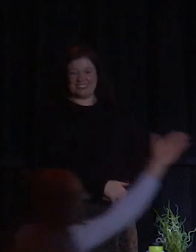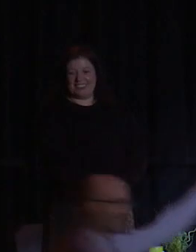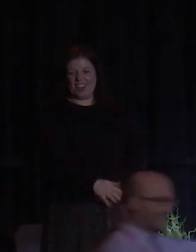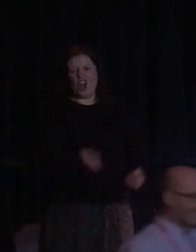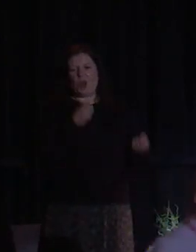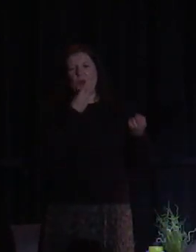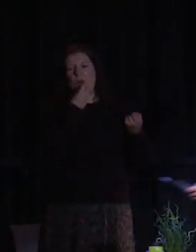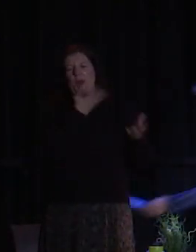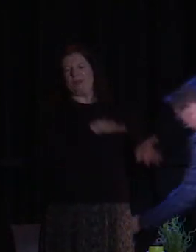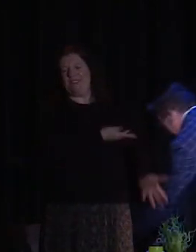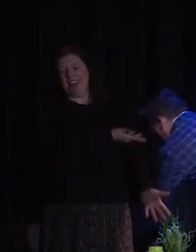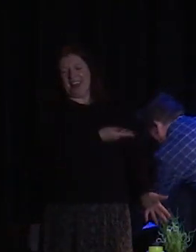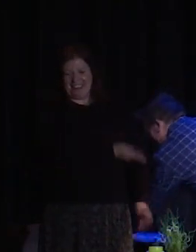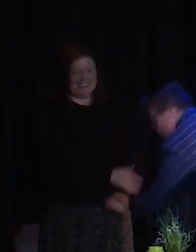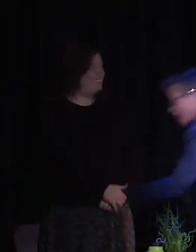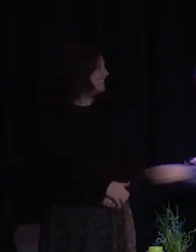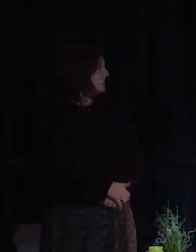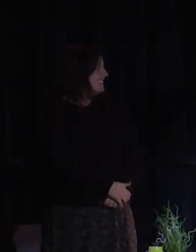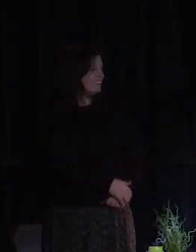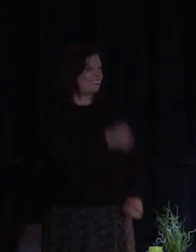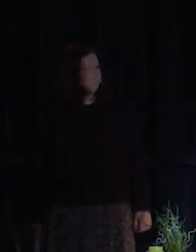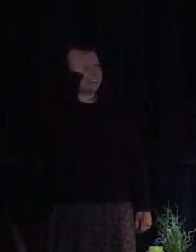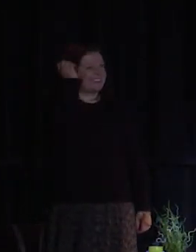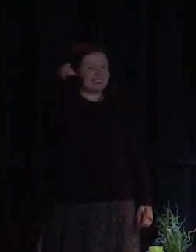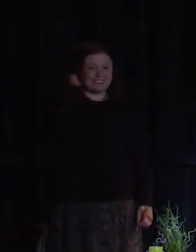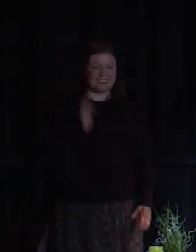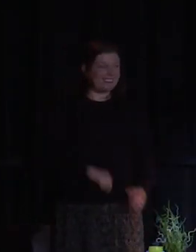beauty. Right. Company-ish we